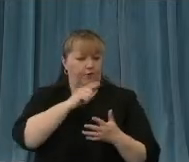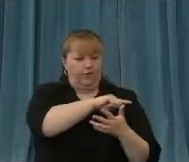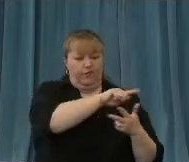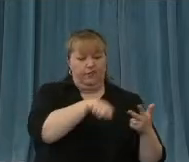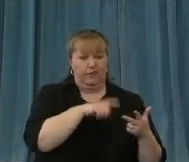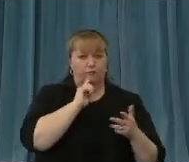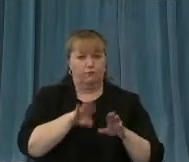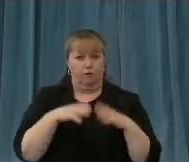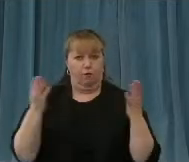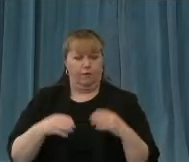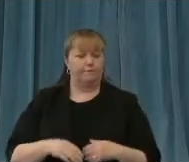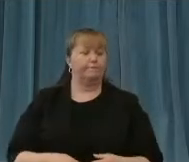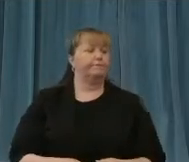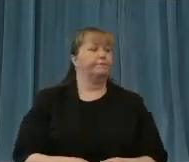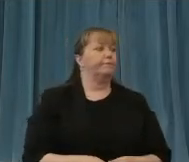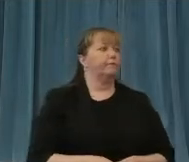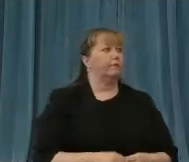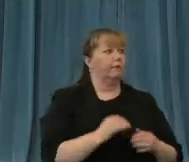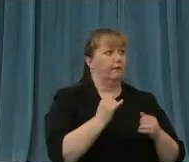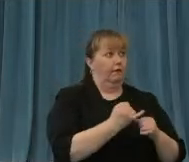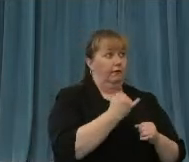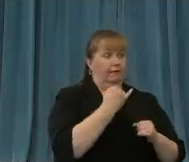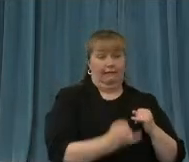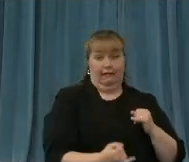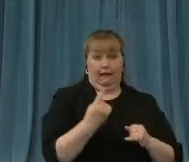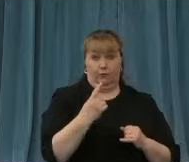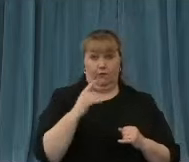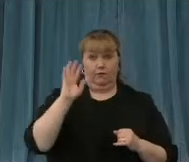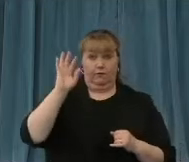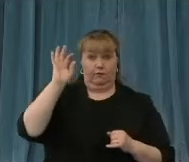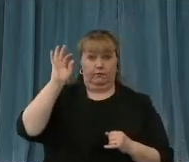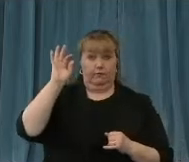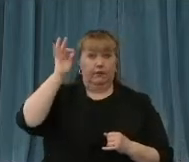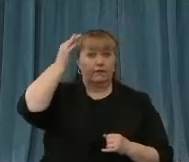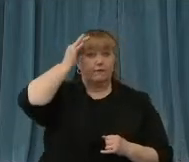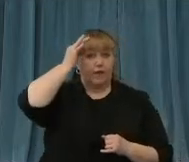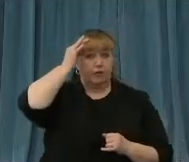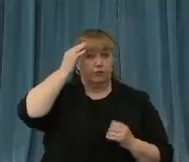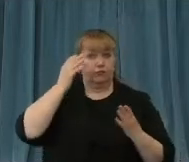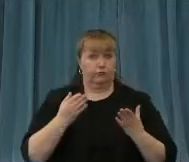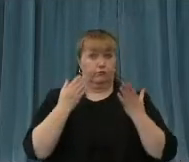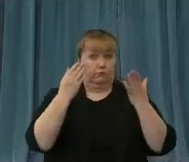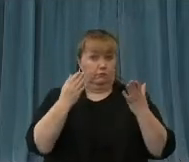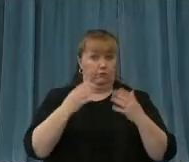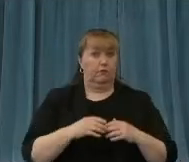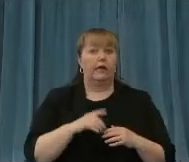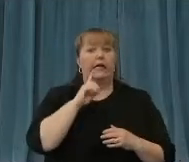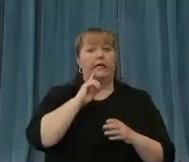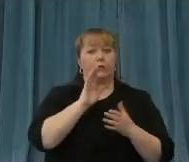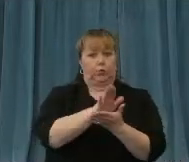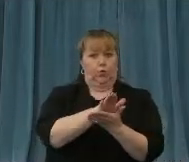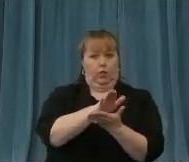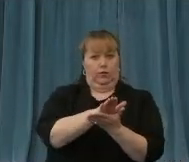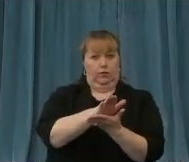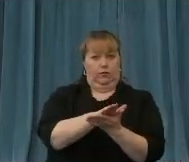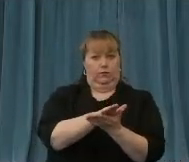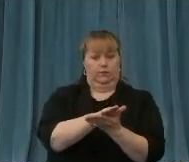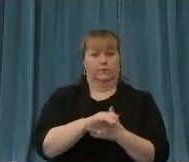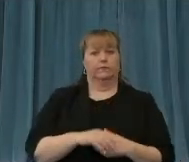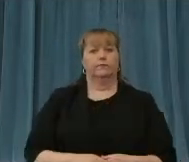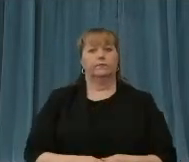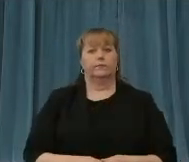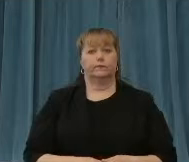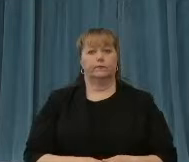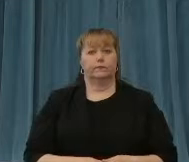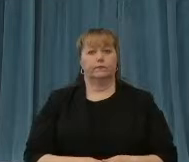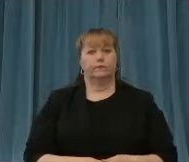Finally, the last category in the White House's specific employers list is for phase one is schools. In alignment with